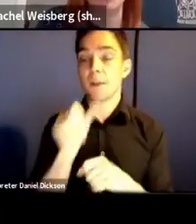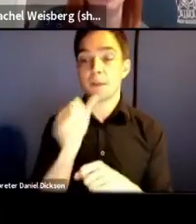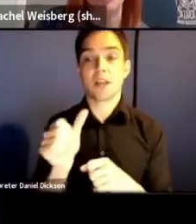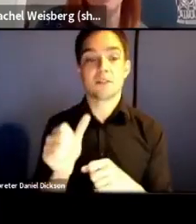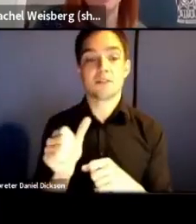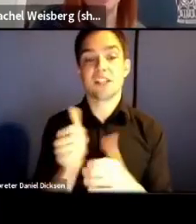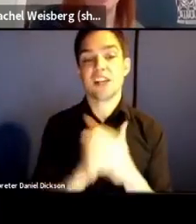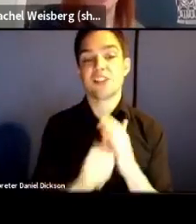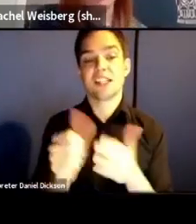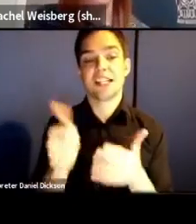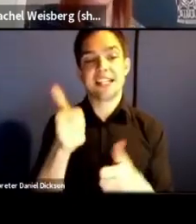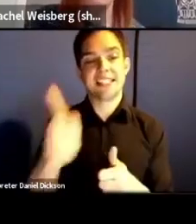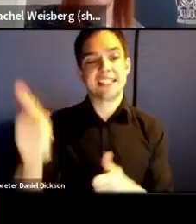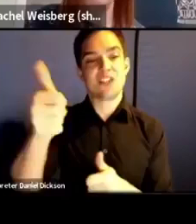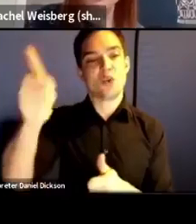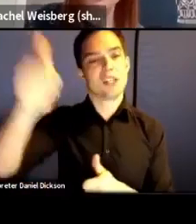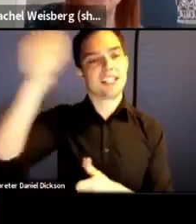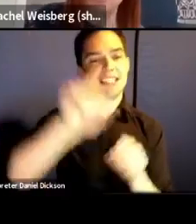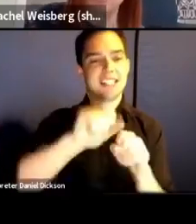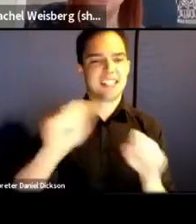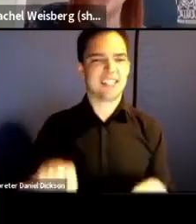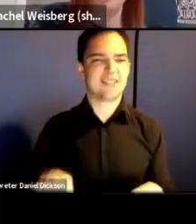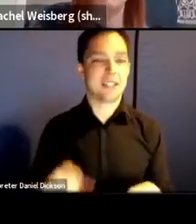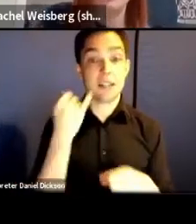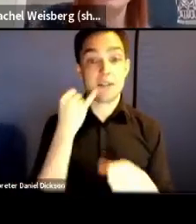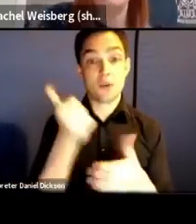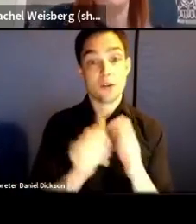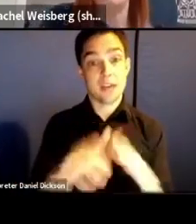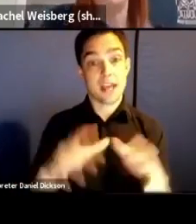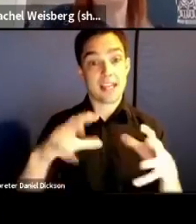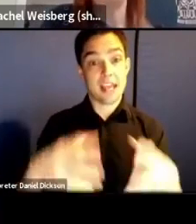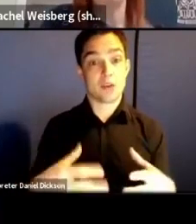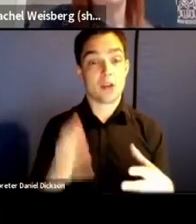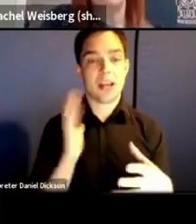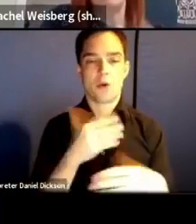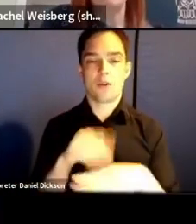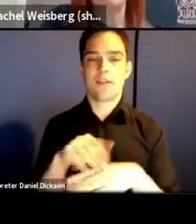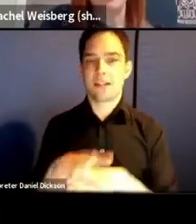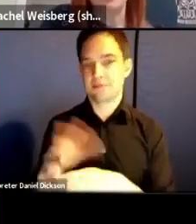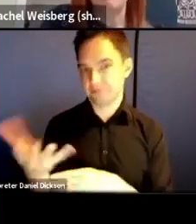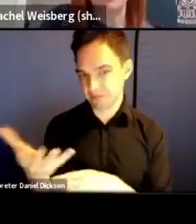seniority system. So if you're in that category, our advice to you is to